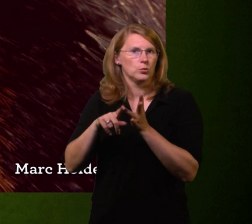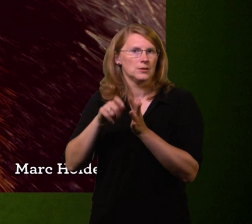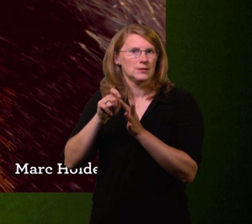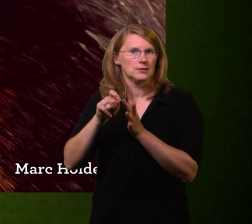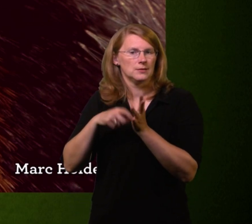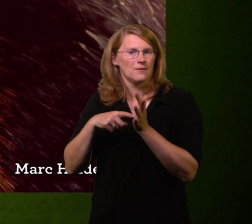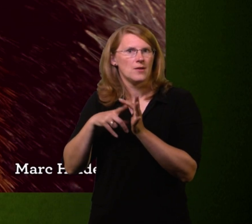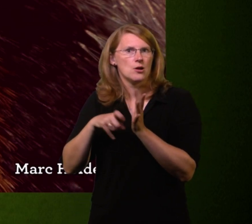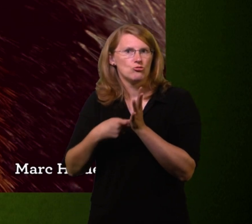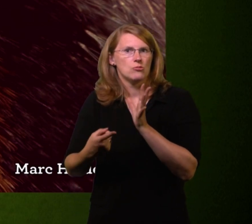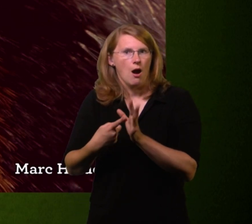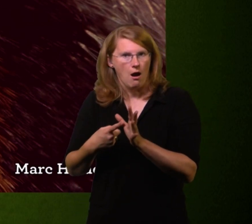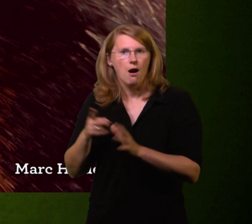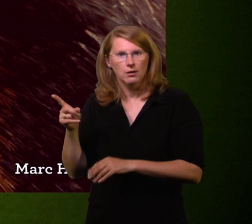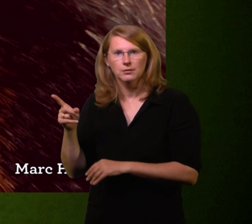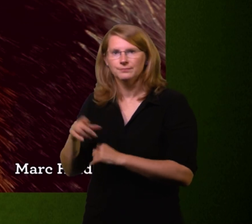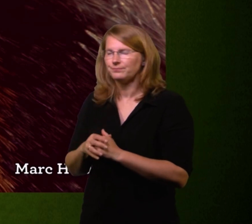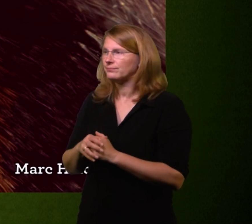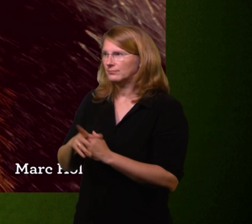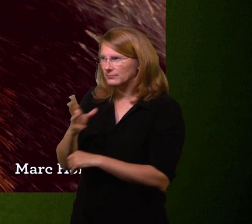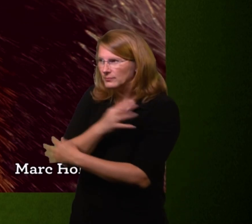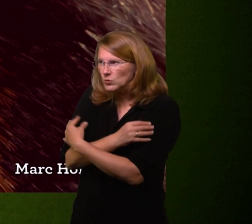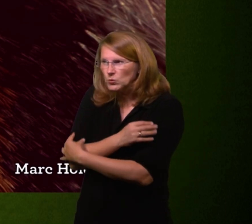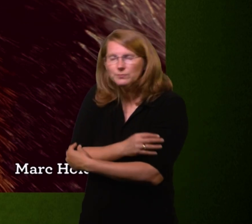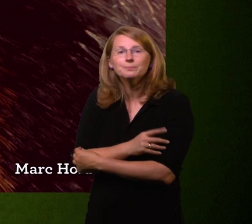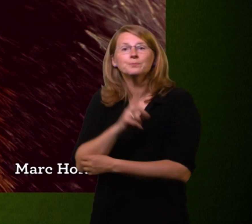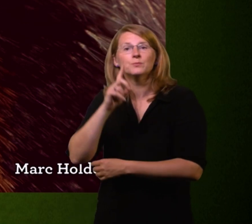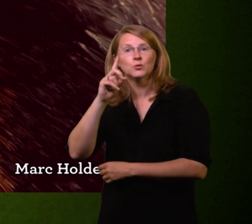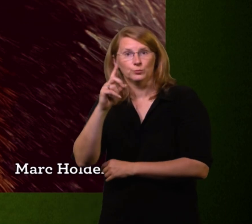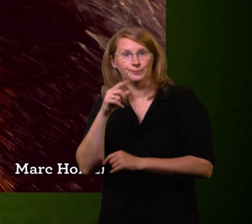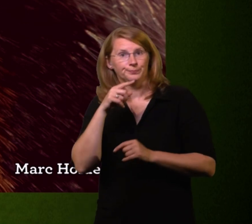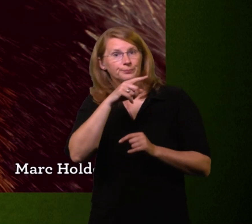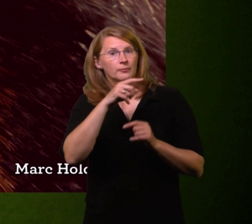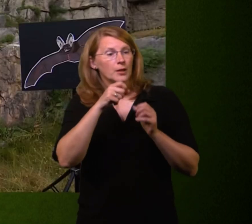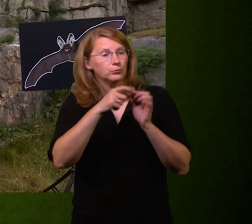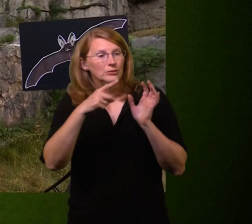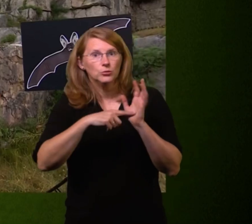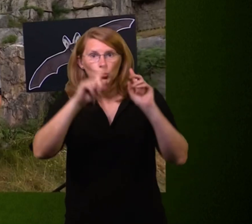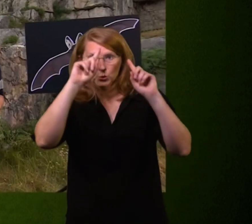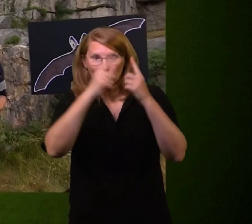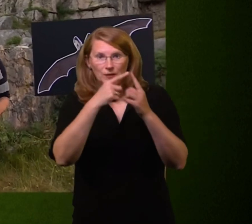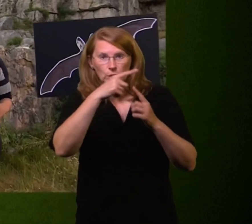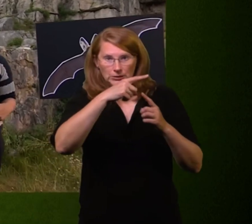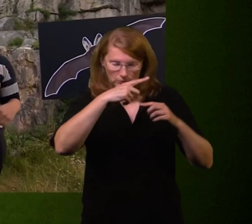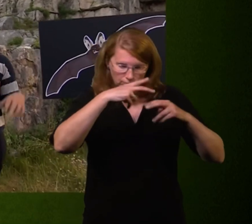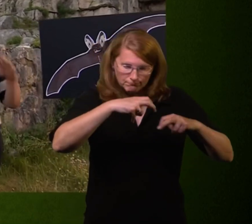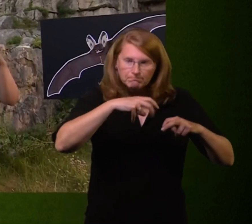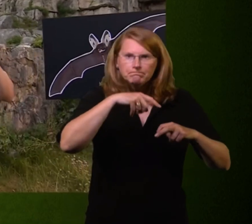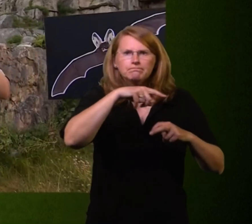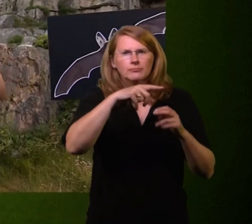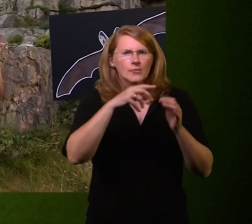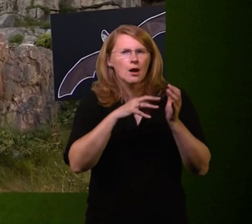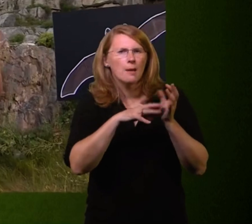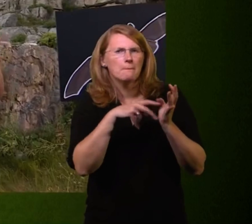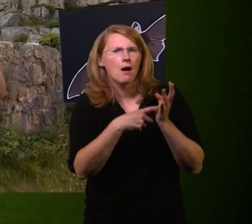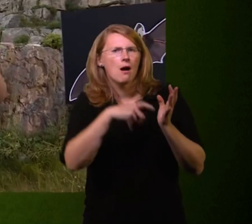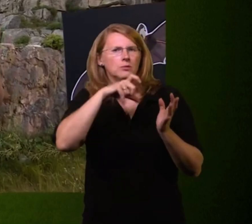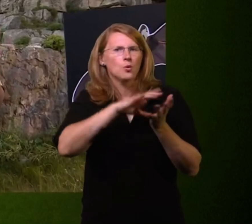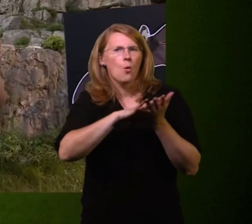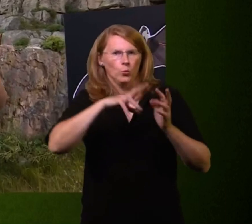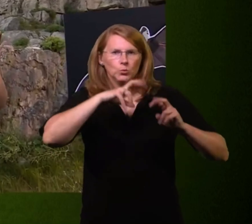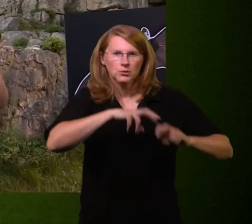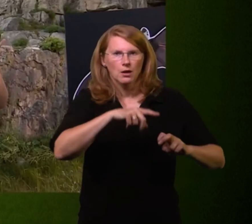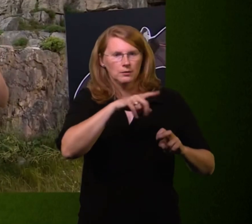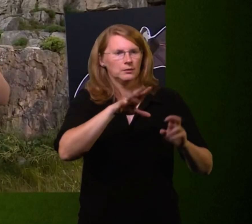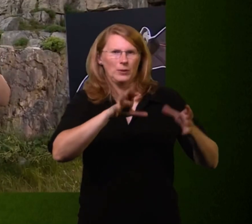all scales. Now, new research at Bristol University by Mark Holderigg and his team have found the most amazing